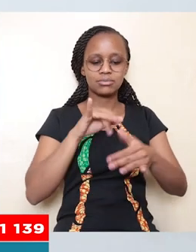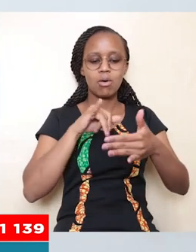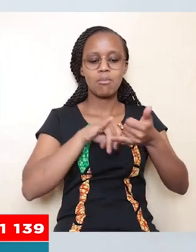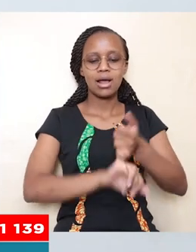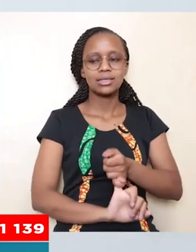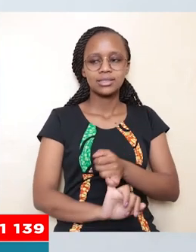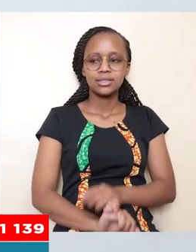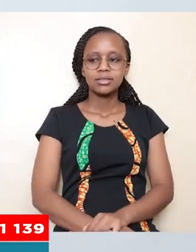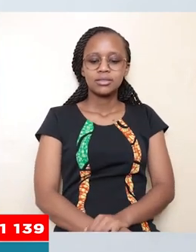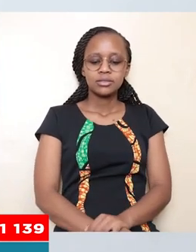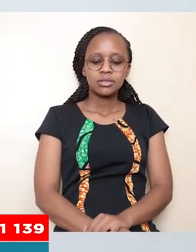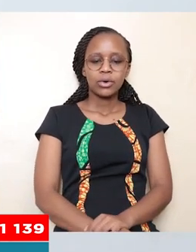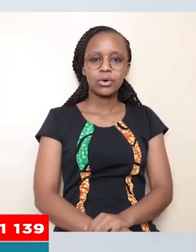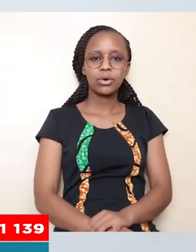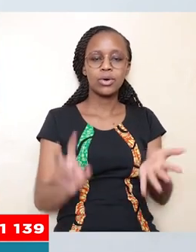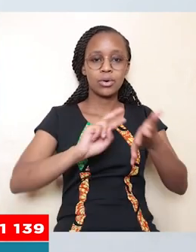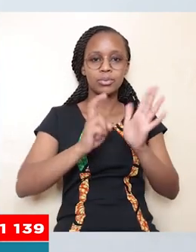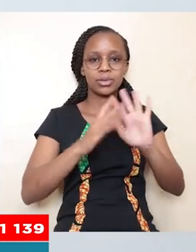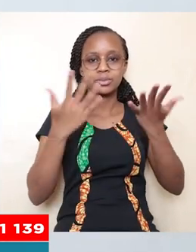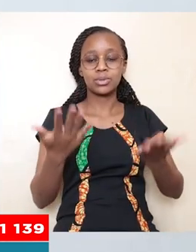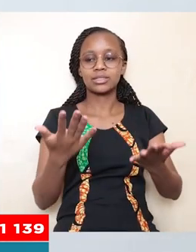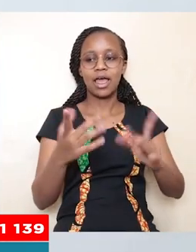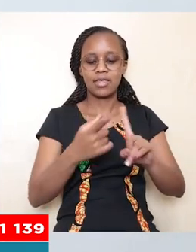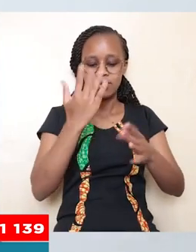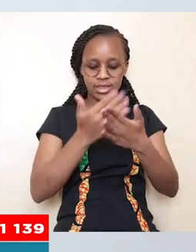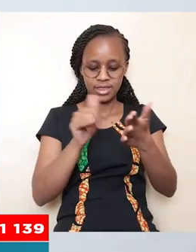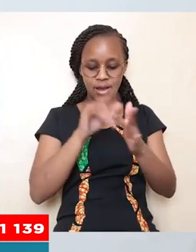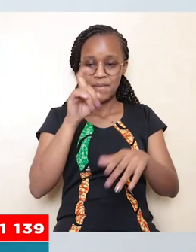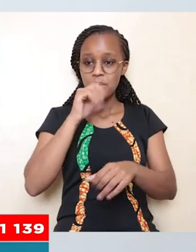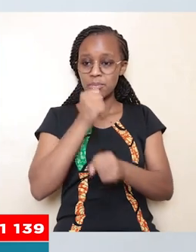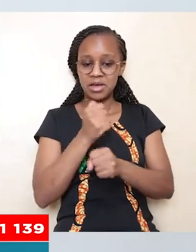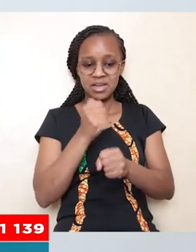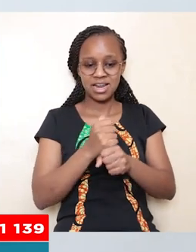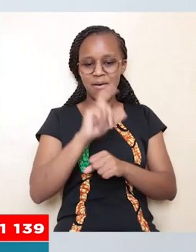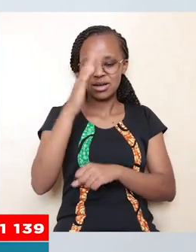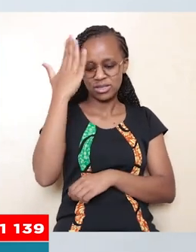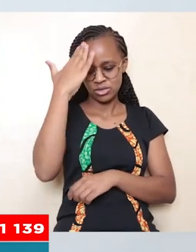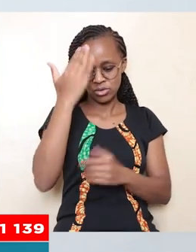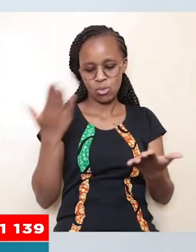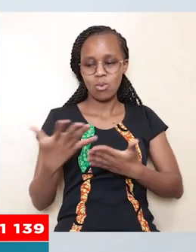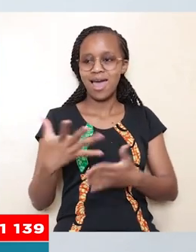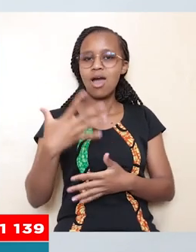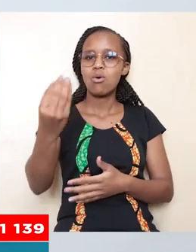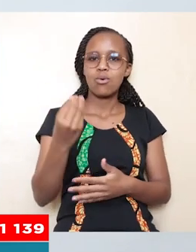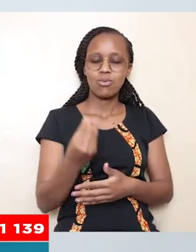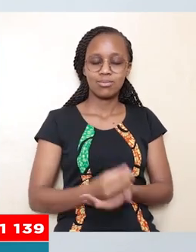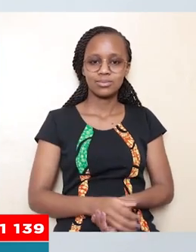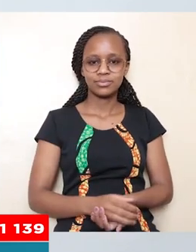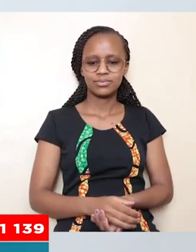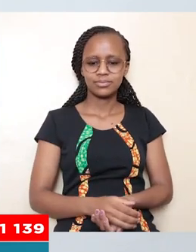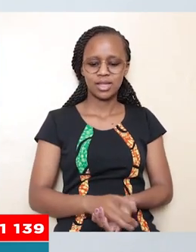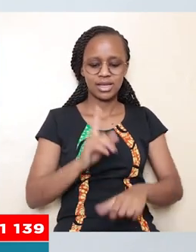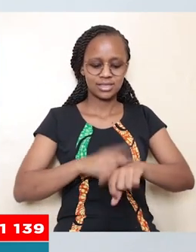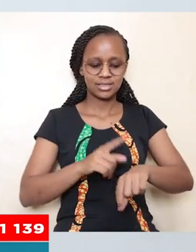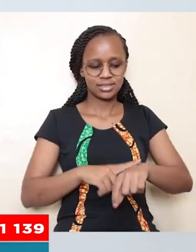marriage. That means the first thing that must be done is to establish where are we going. And